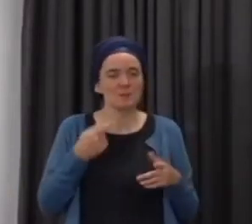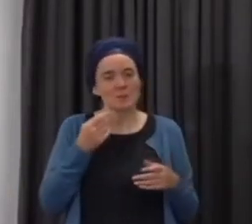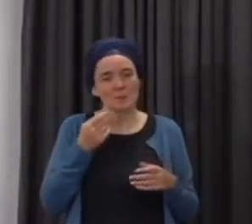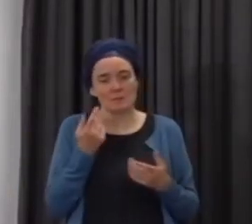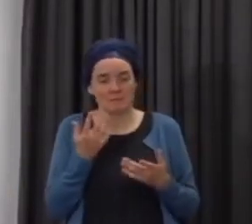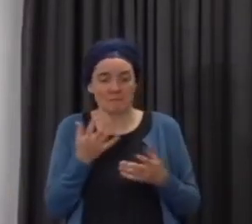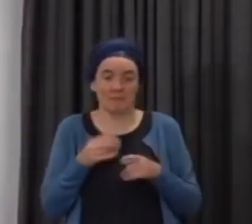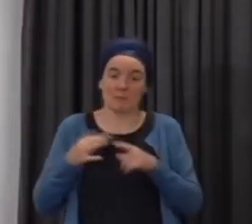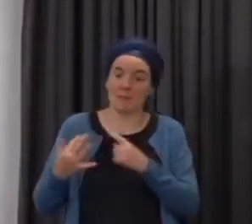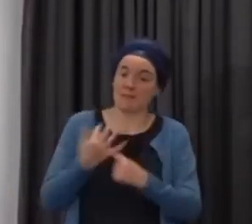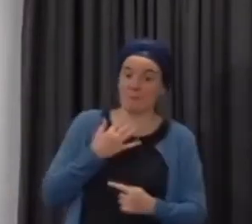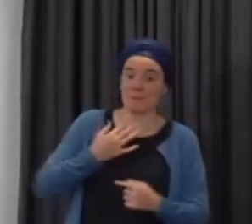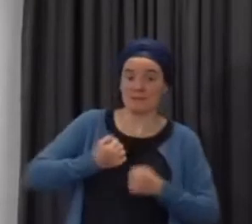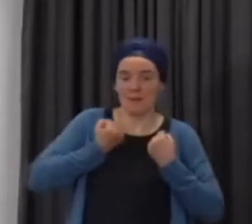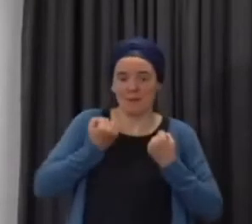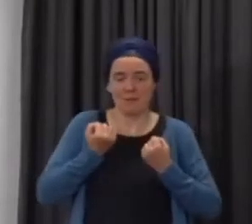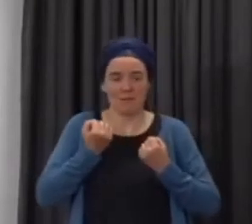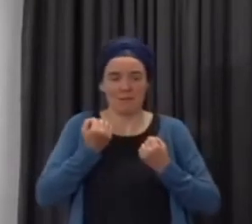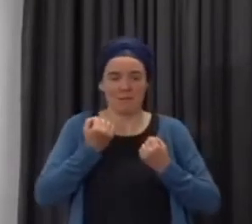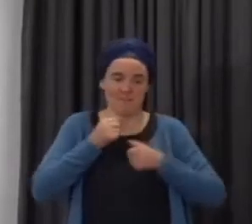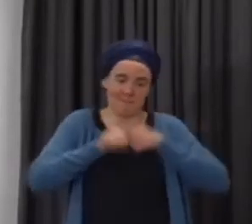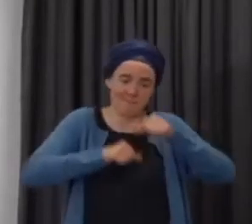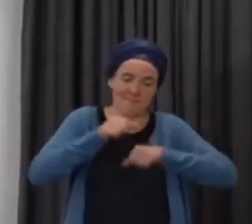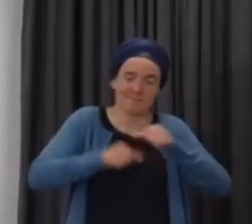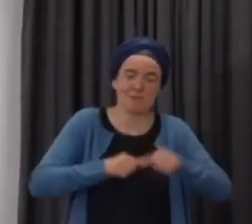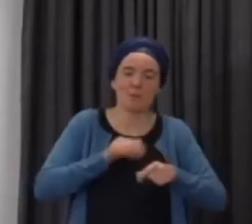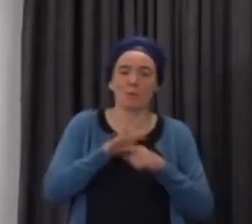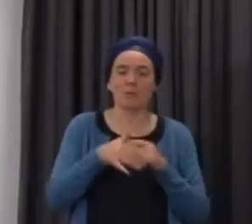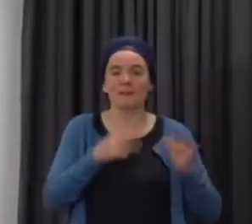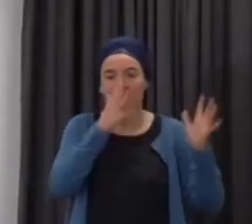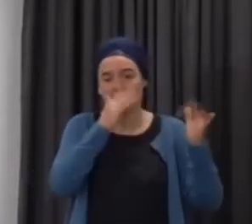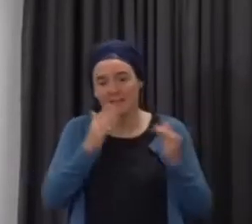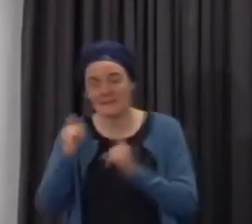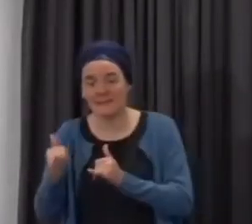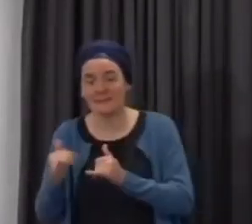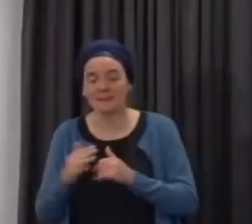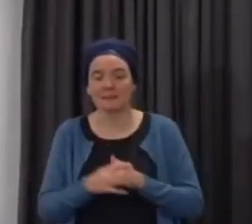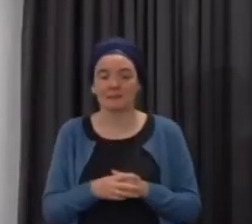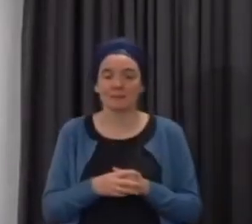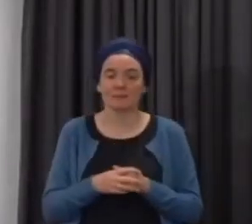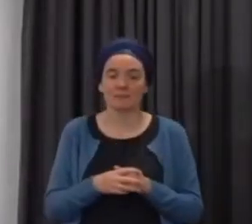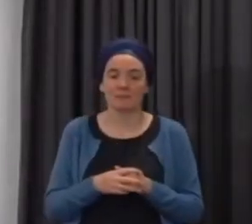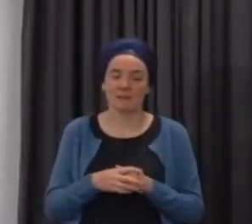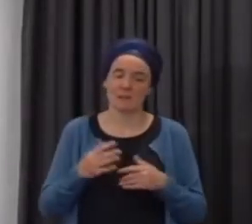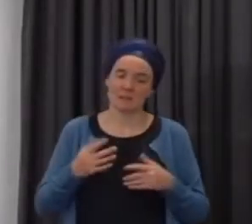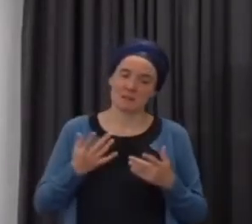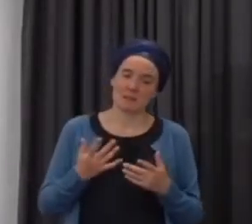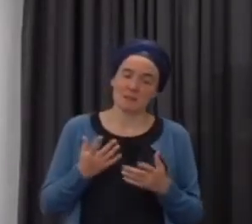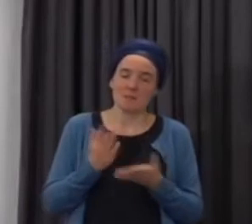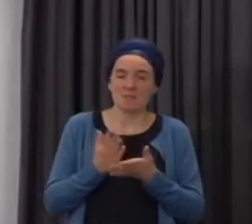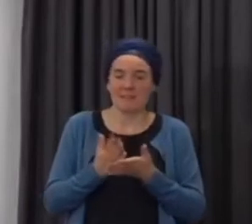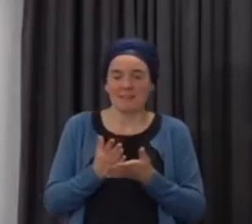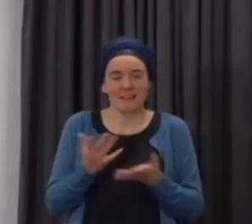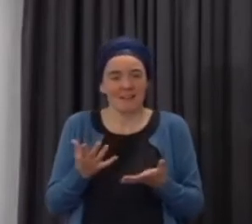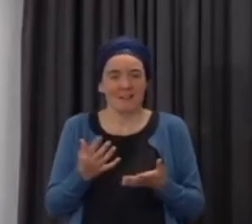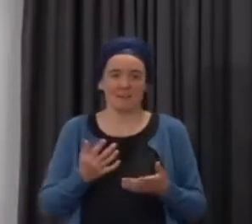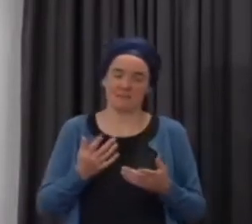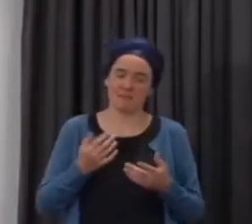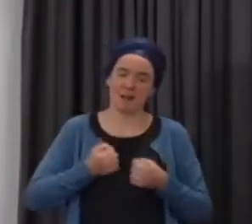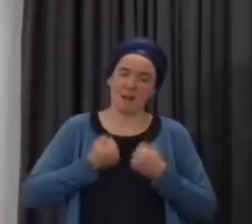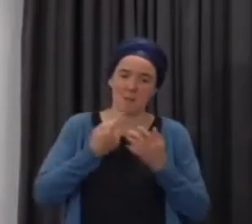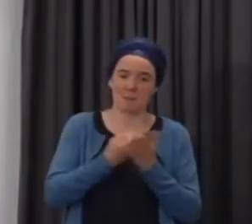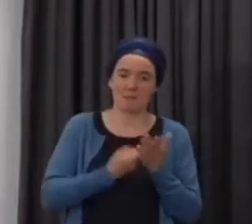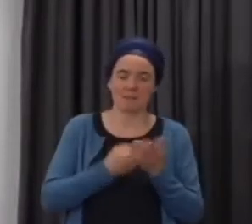as looking further afield. But broadly, the evidence that we have to underpin that change in care home testing policy comes from our own scientists within the